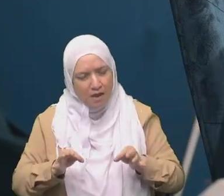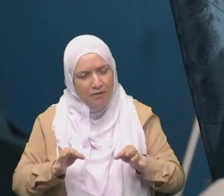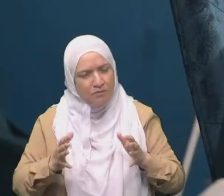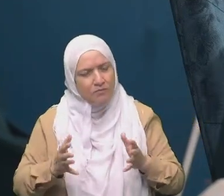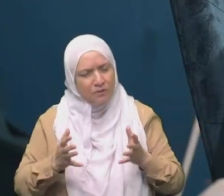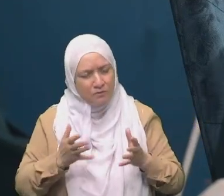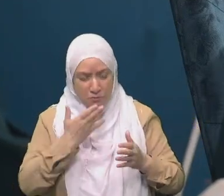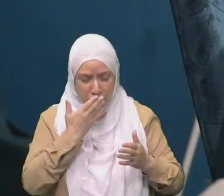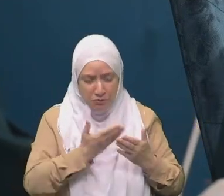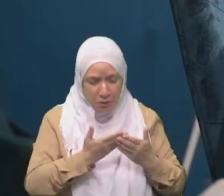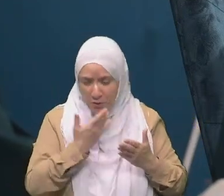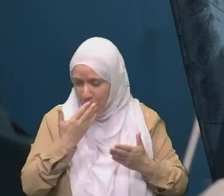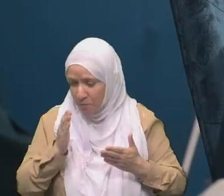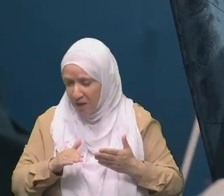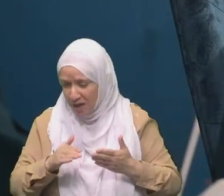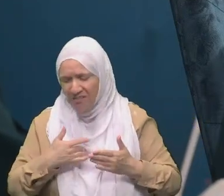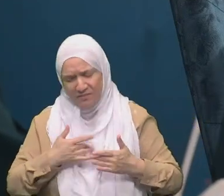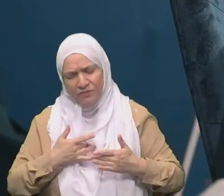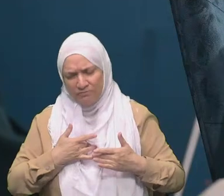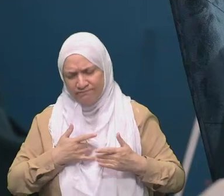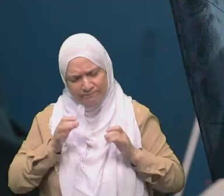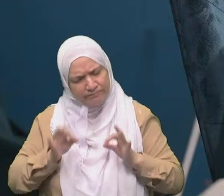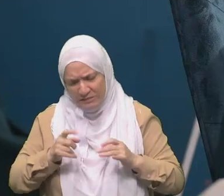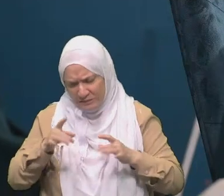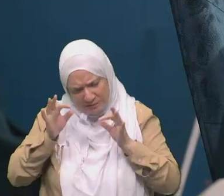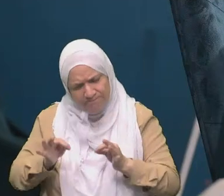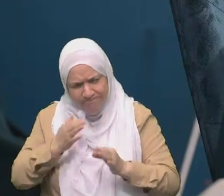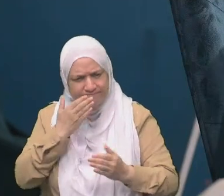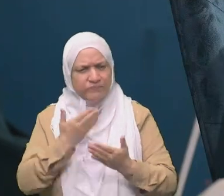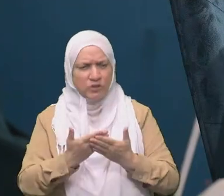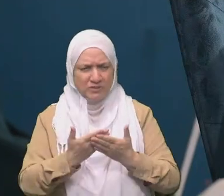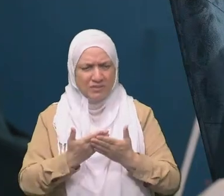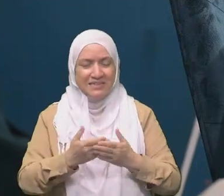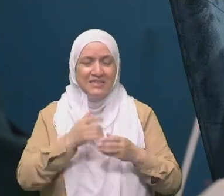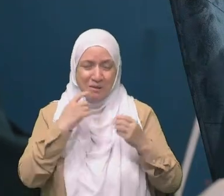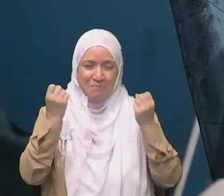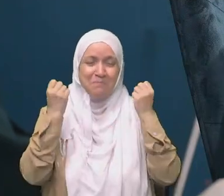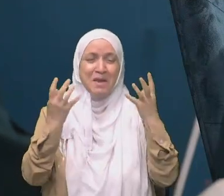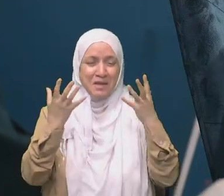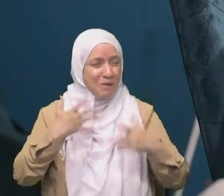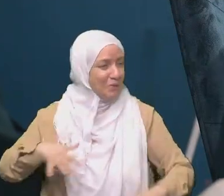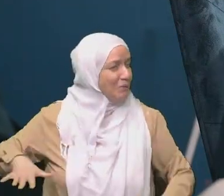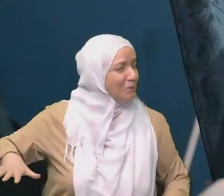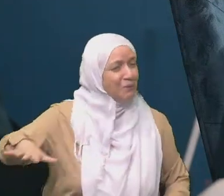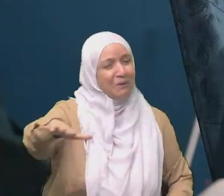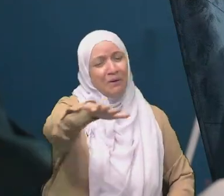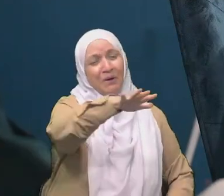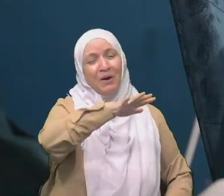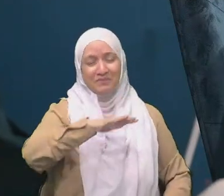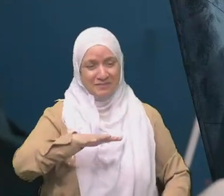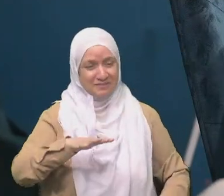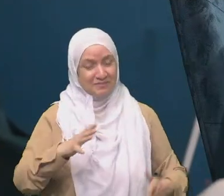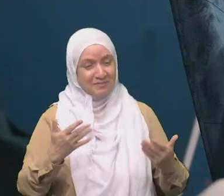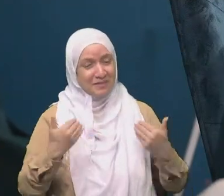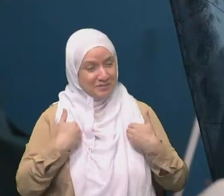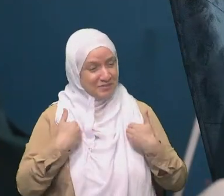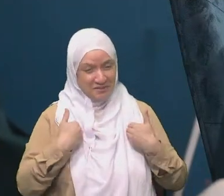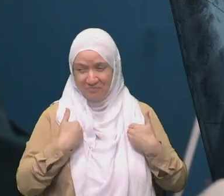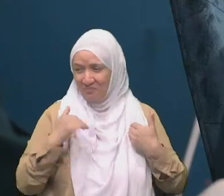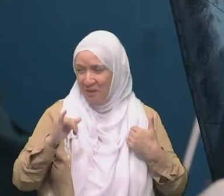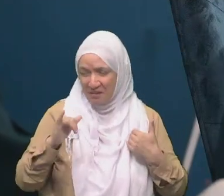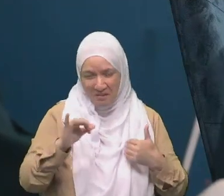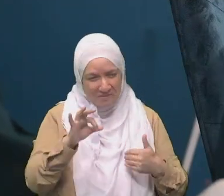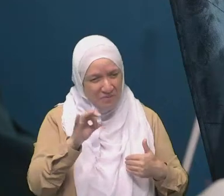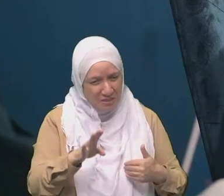good and bad from what? From what they see on social media. So we see what other people do, especially when it comes to being Muslims. So